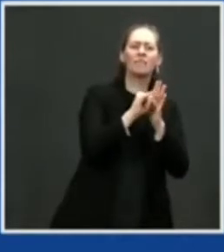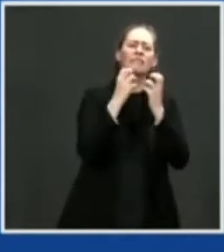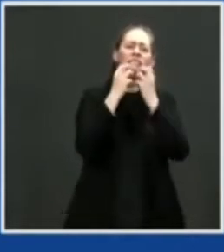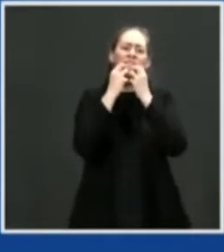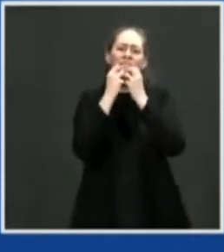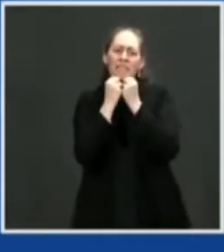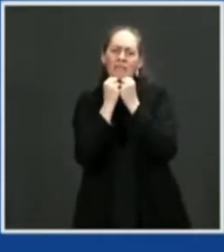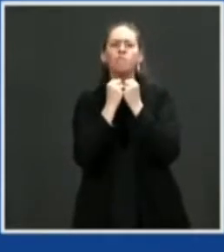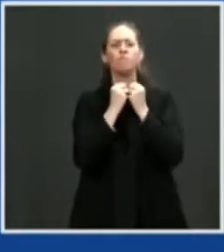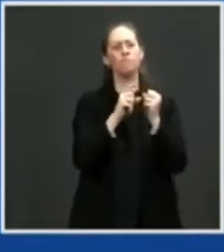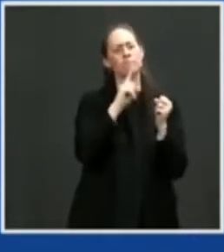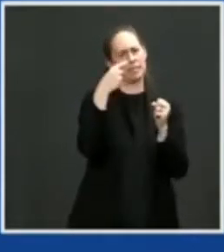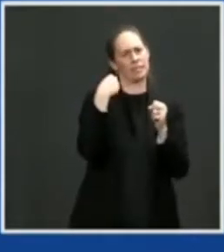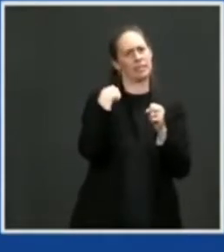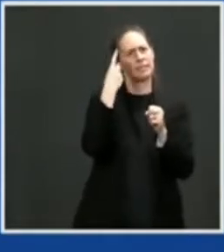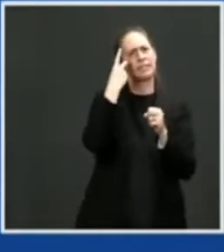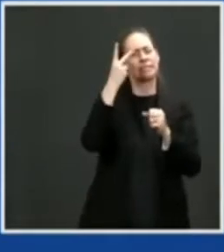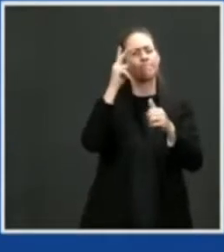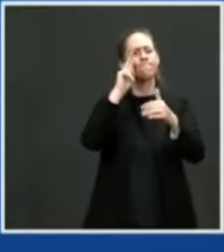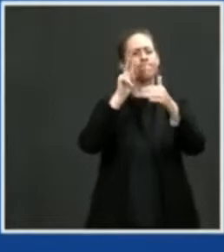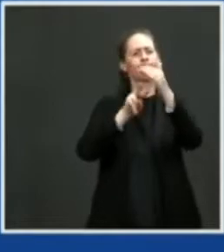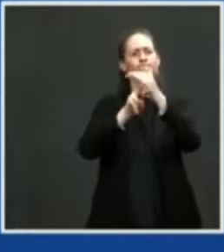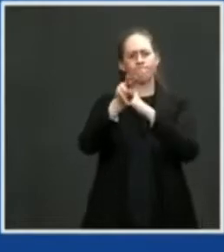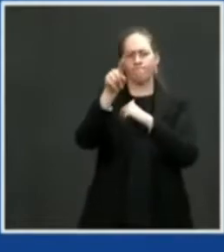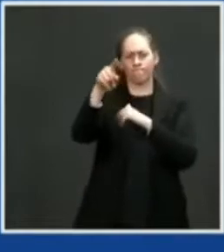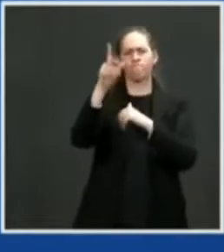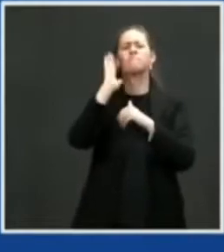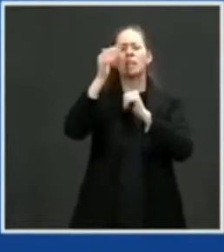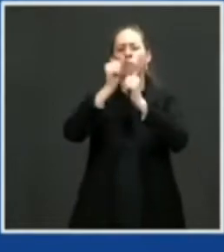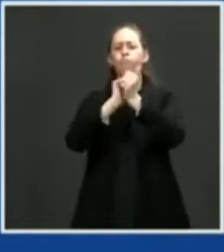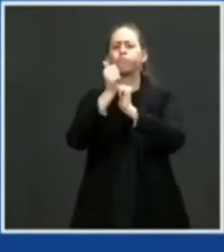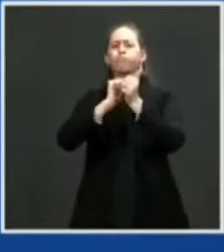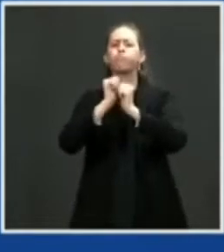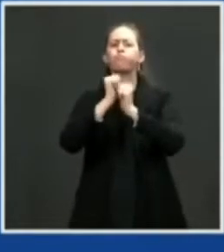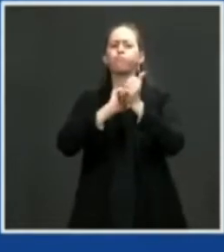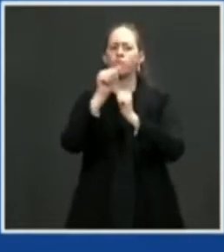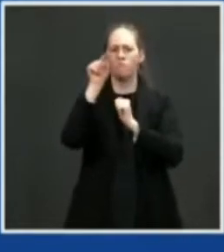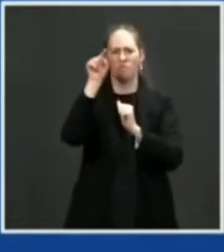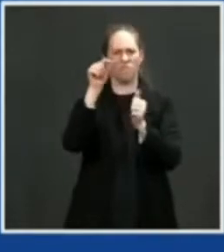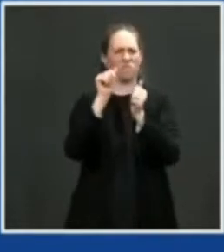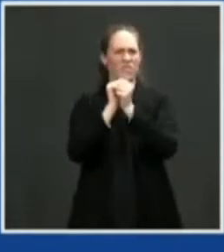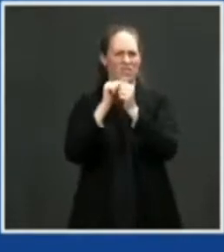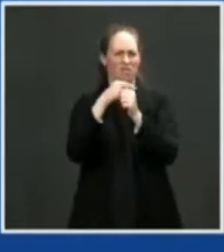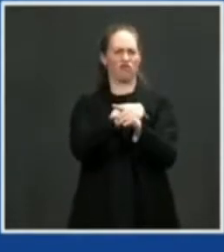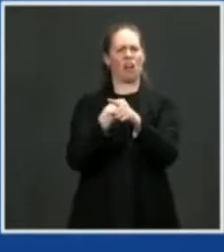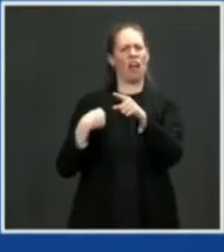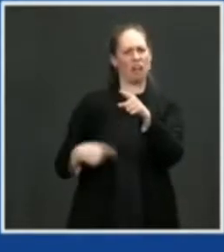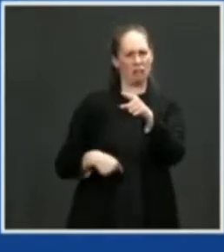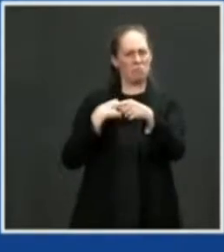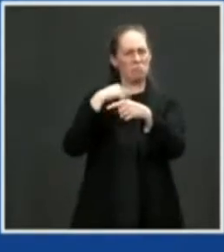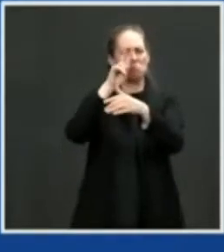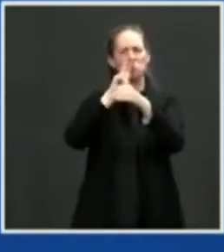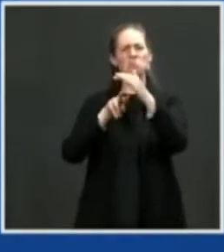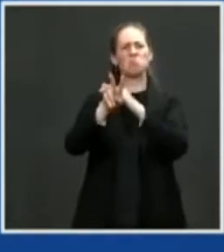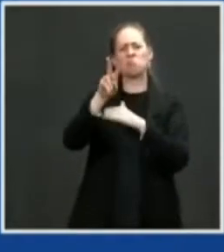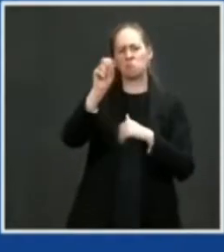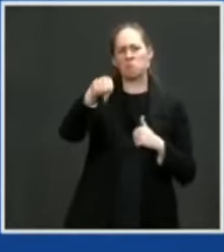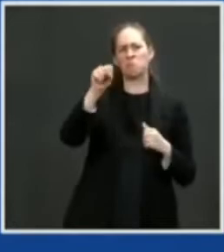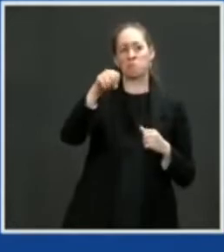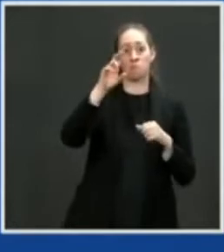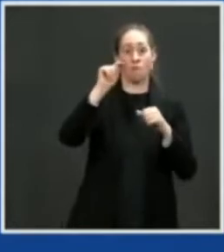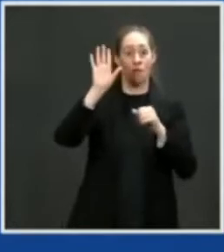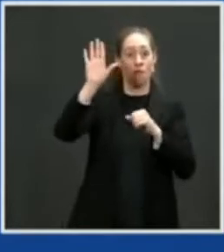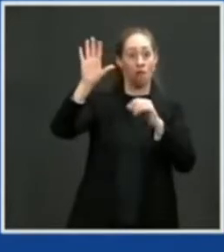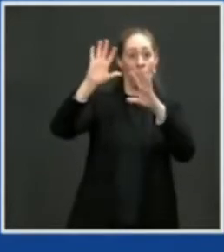competition and other with cowardly China. things that he did to be China aggressive. has an overall goal, and I don't criticize them for the